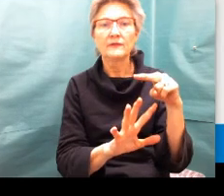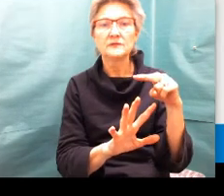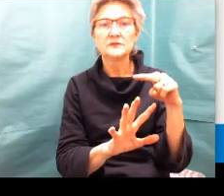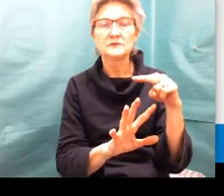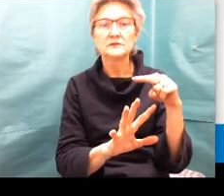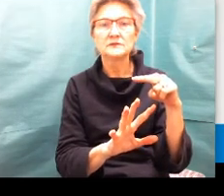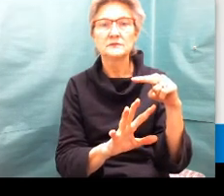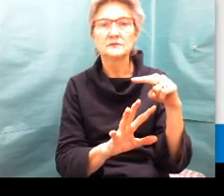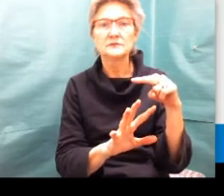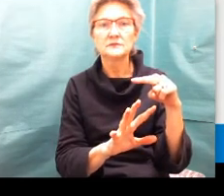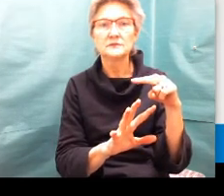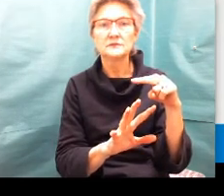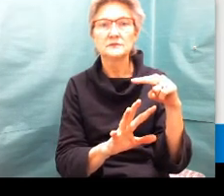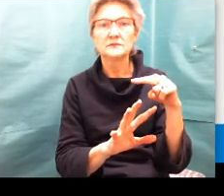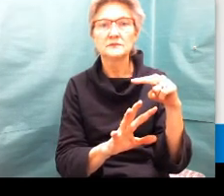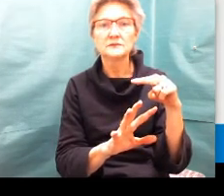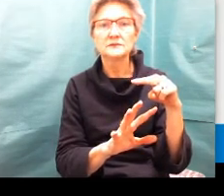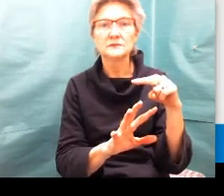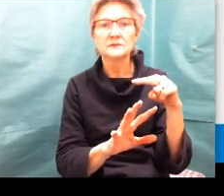4/5,